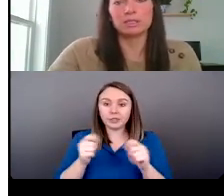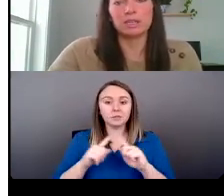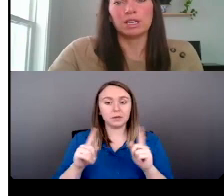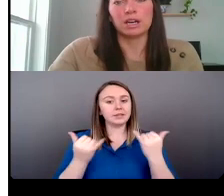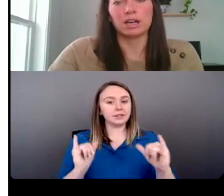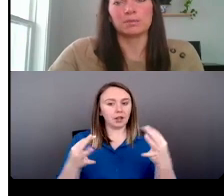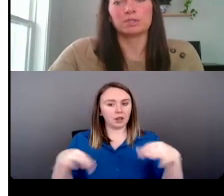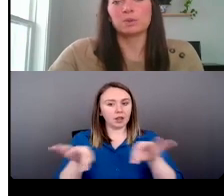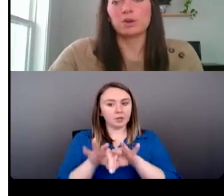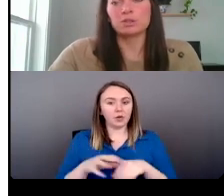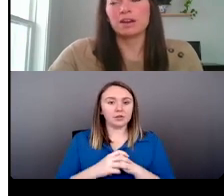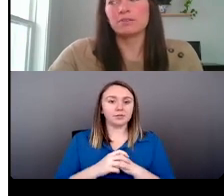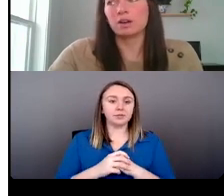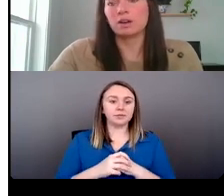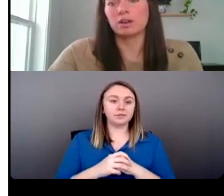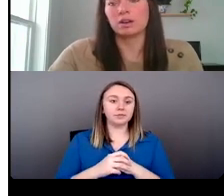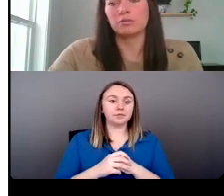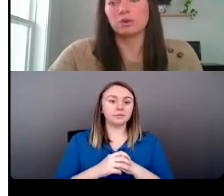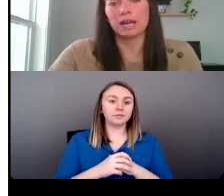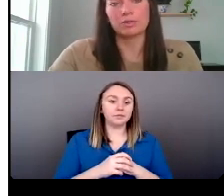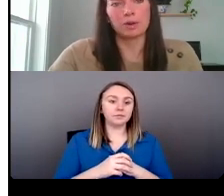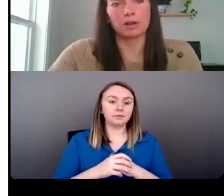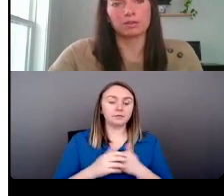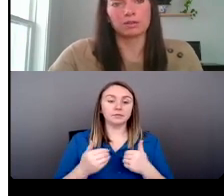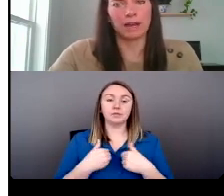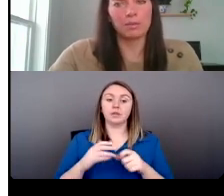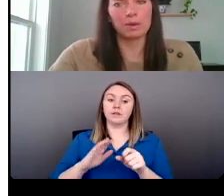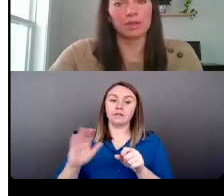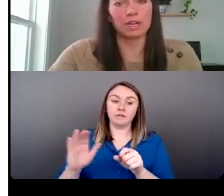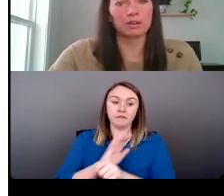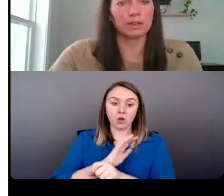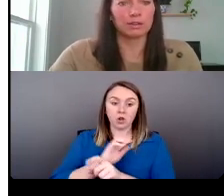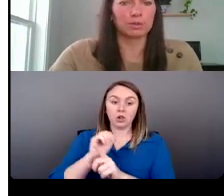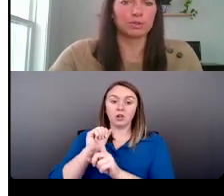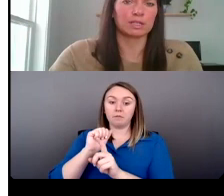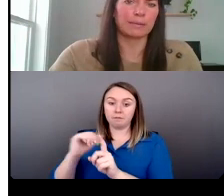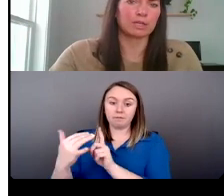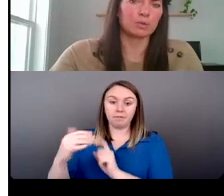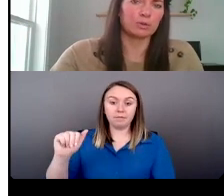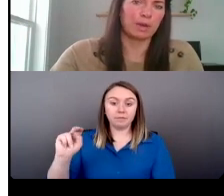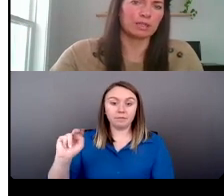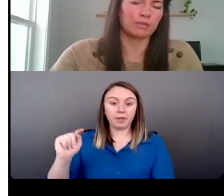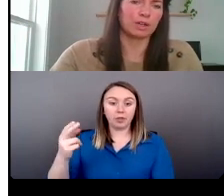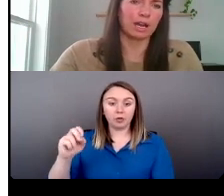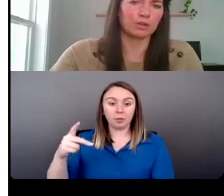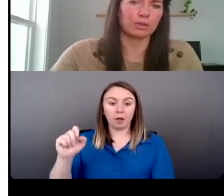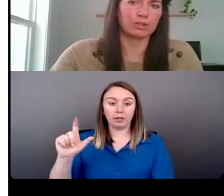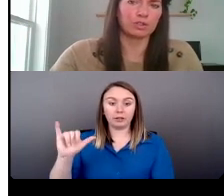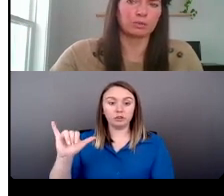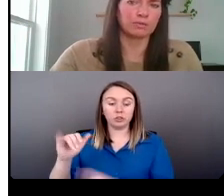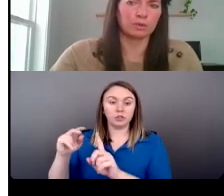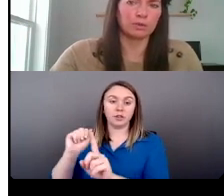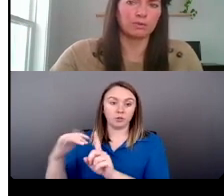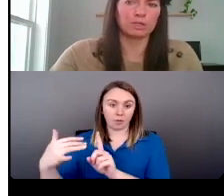important. So we also have a full anthropology lab, and they are available to accept human remains for